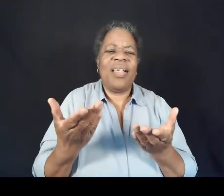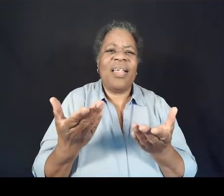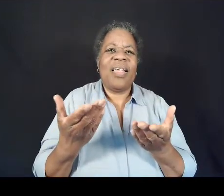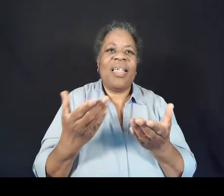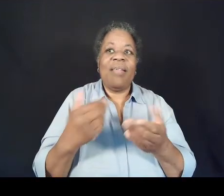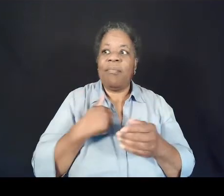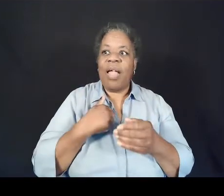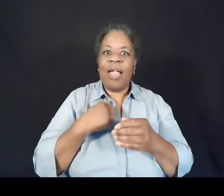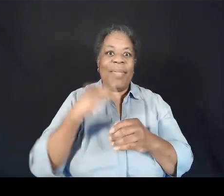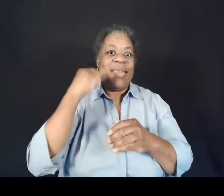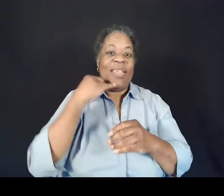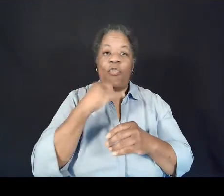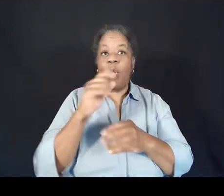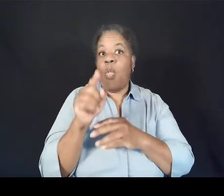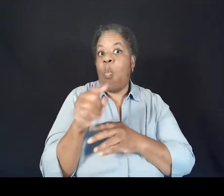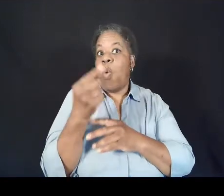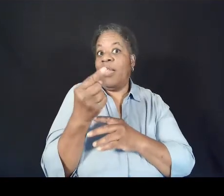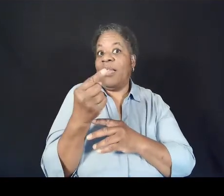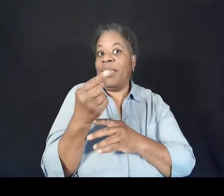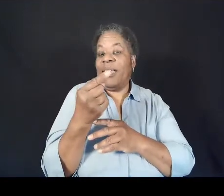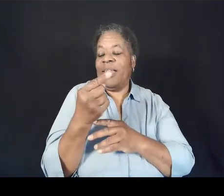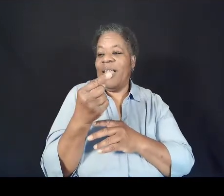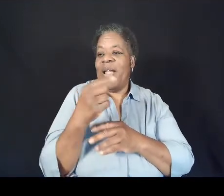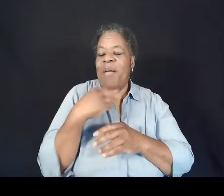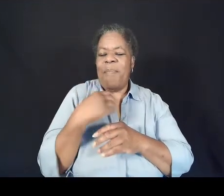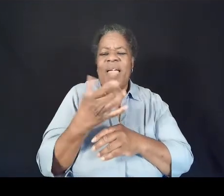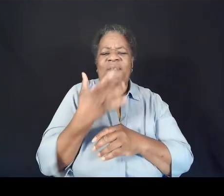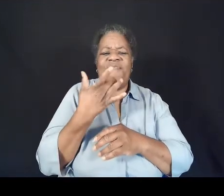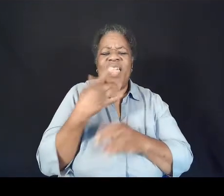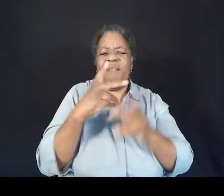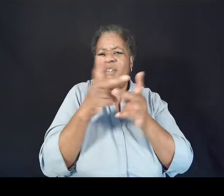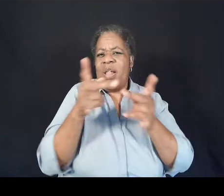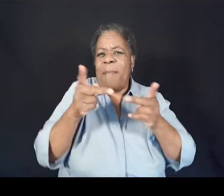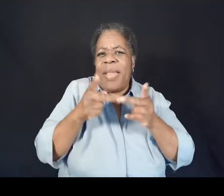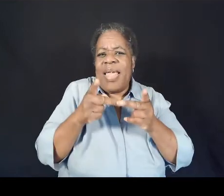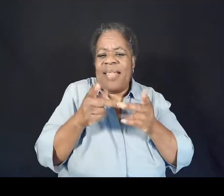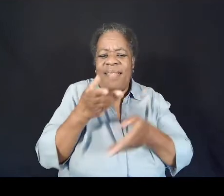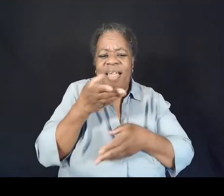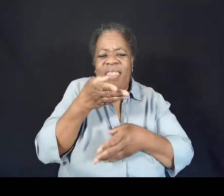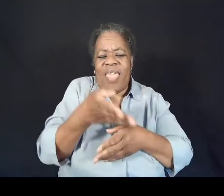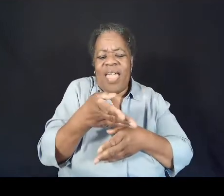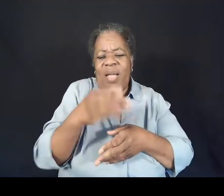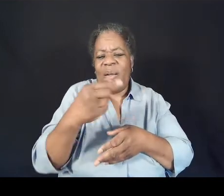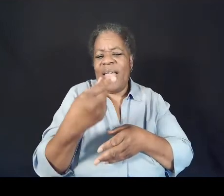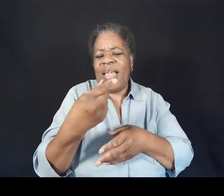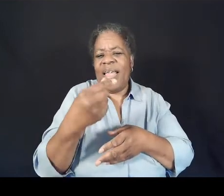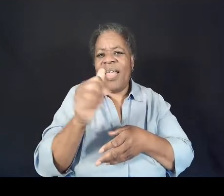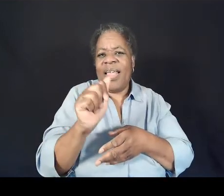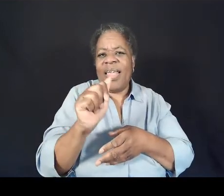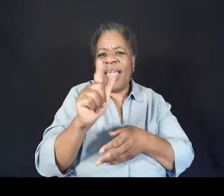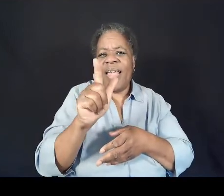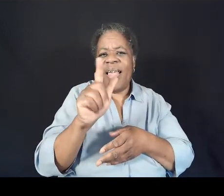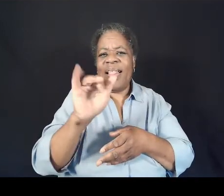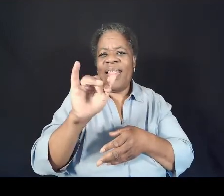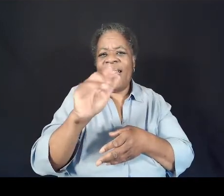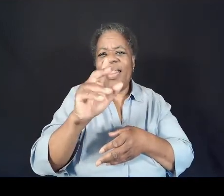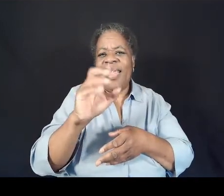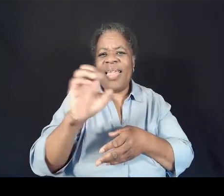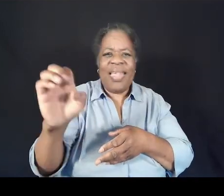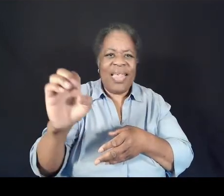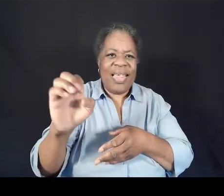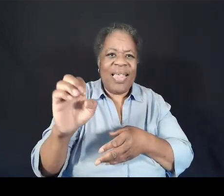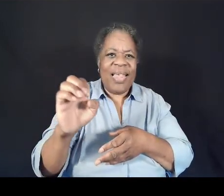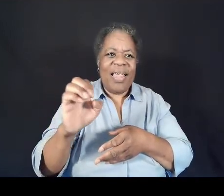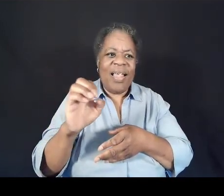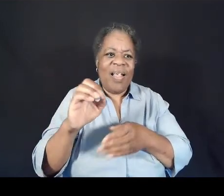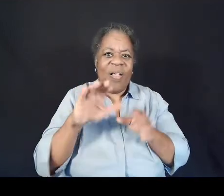once, but far and away my favorite place was Galilee. The lake sits like a gemstone